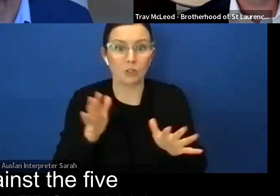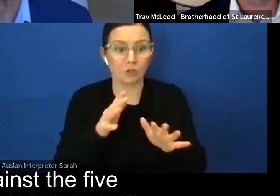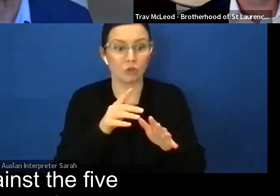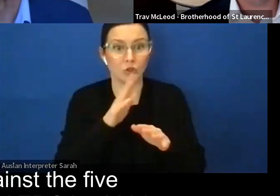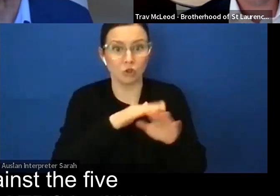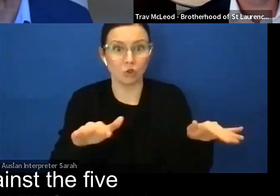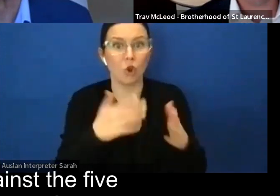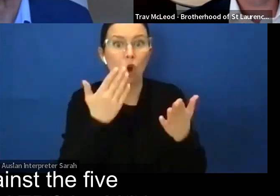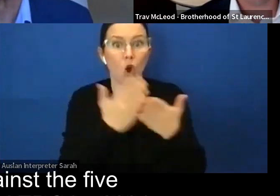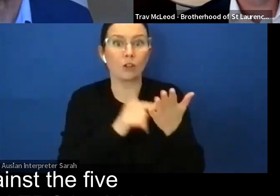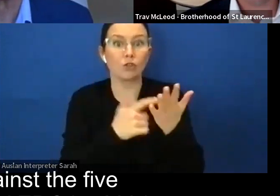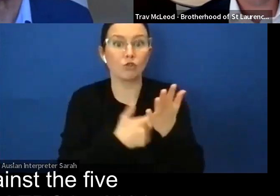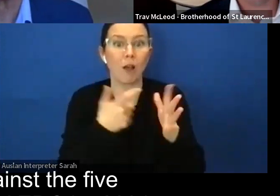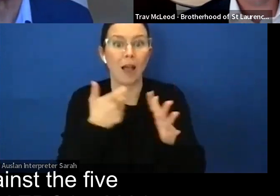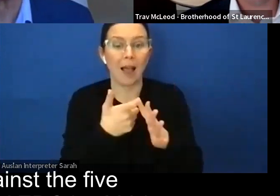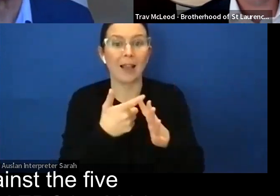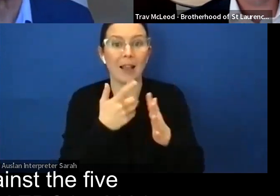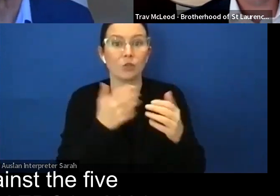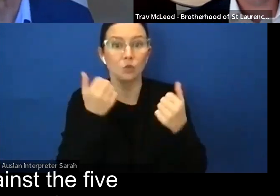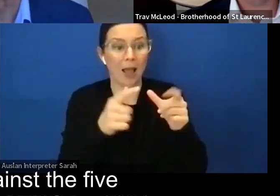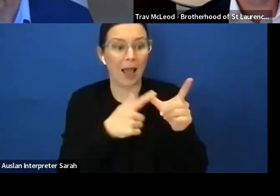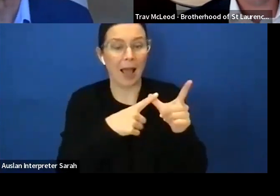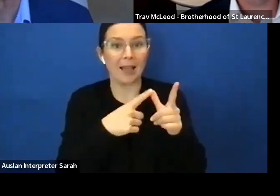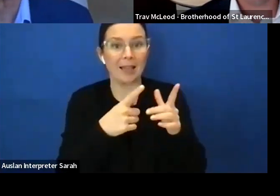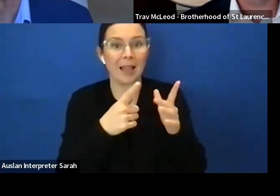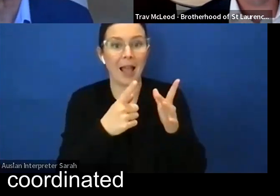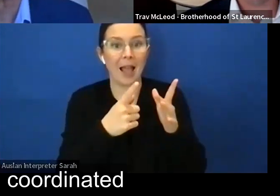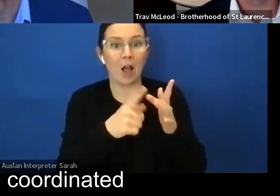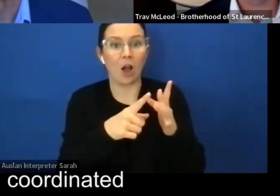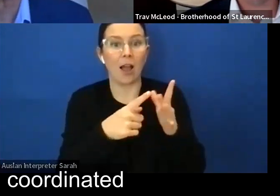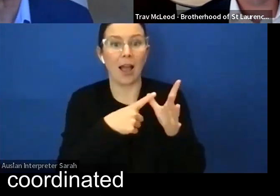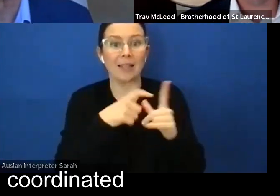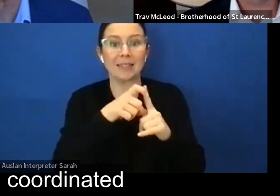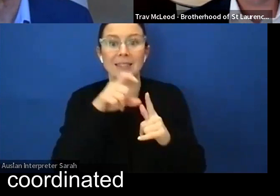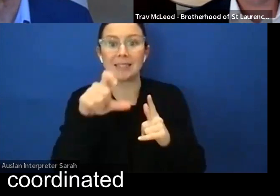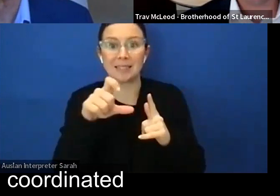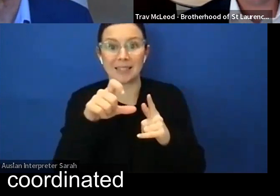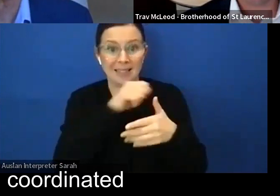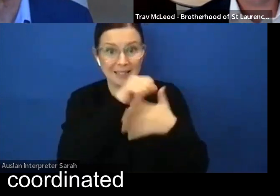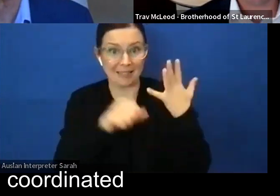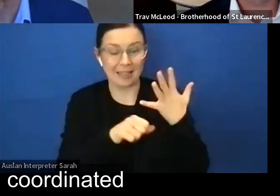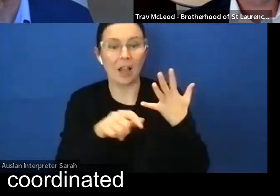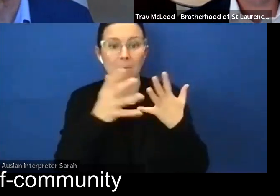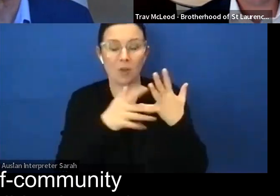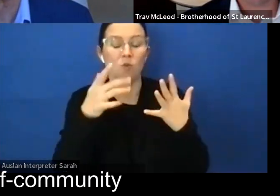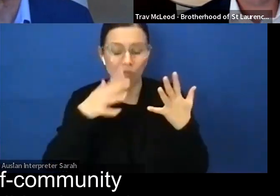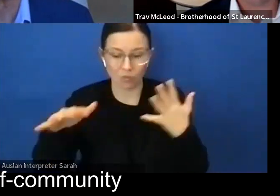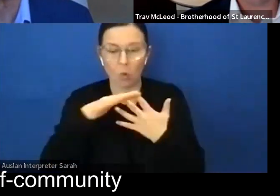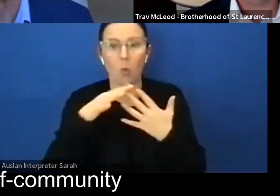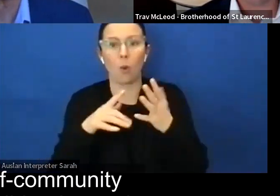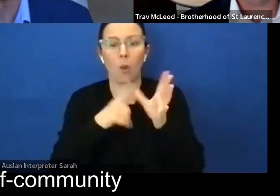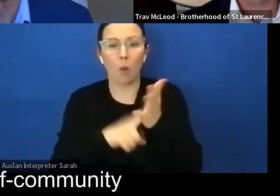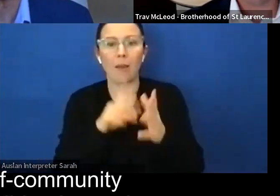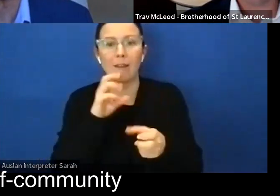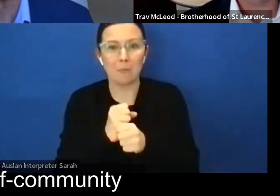5 domains of the AEDC by 2031 will require a coordinated whole of government and whole of